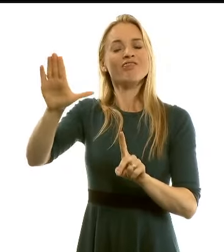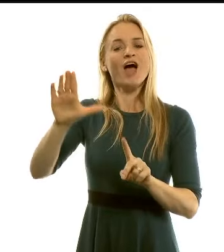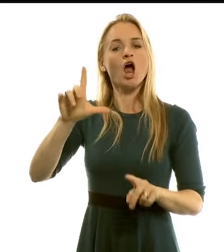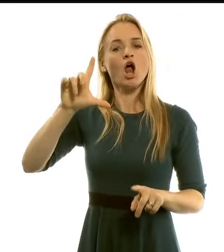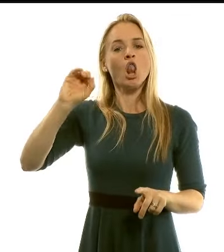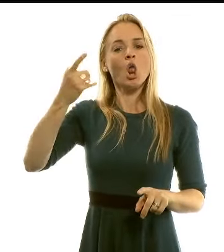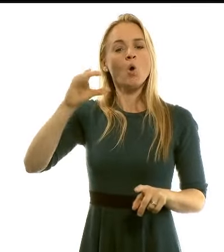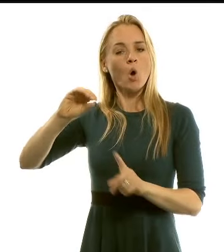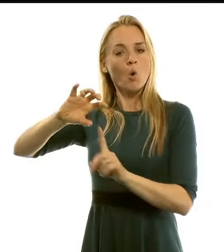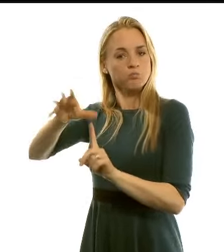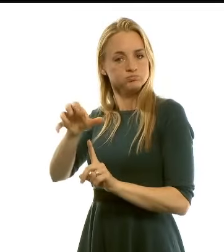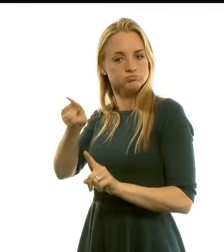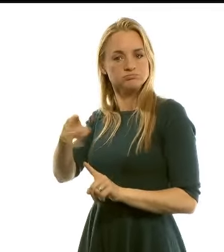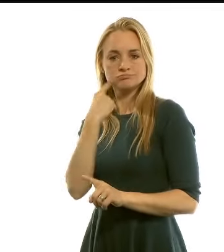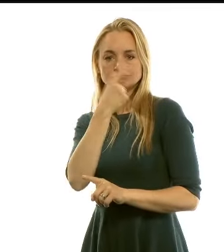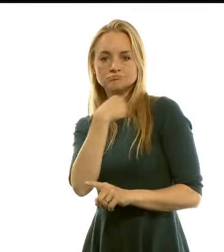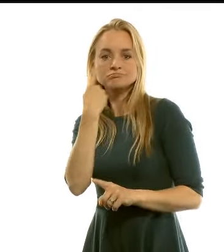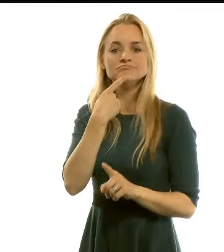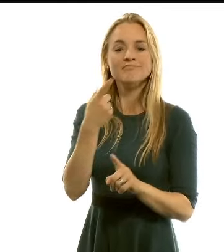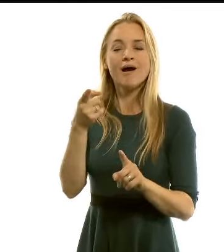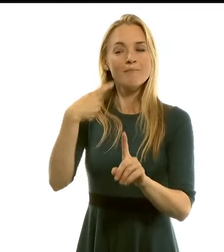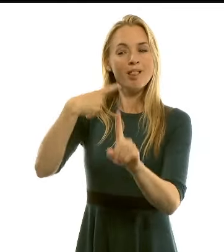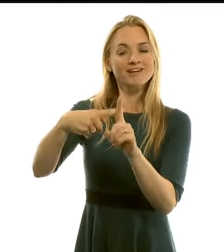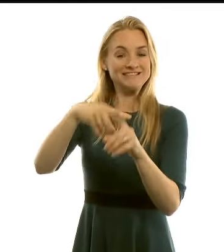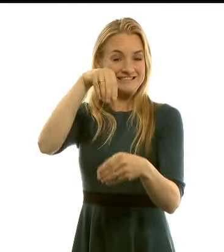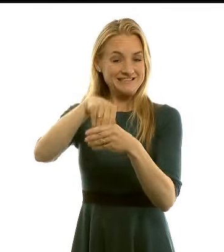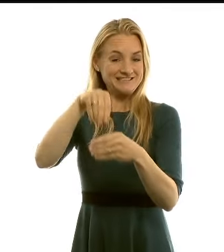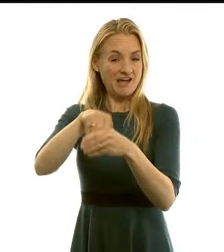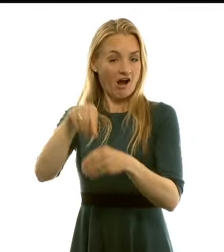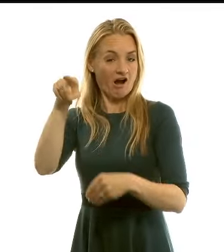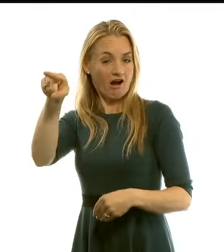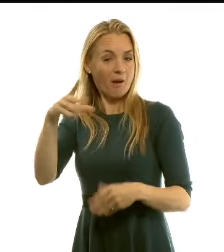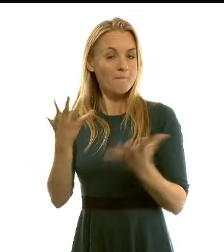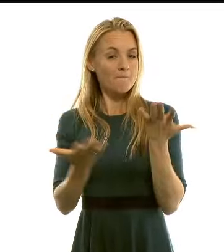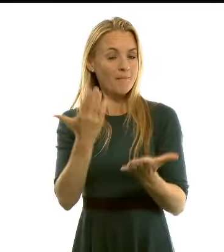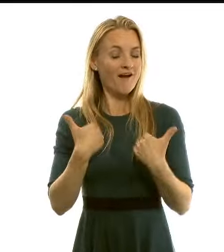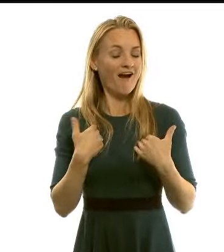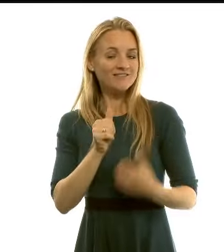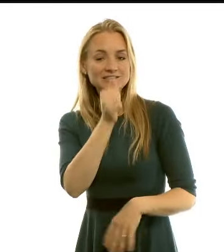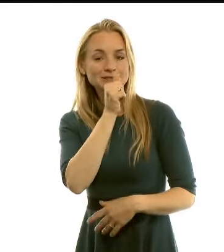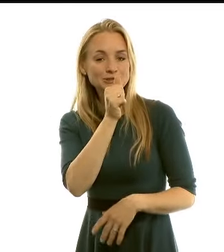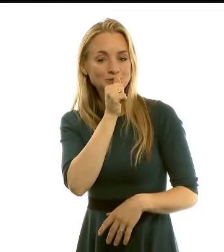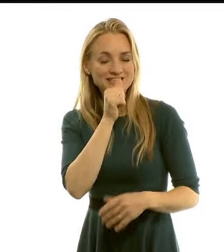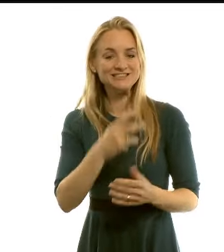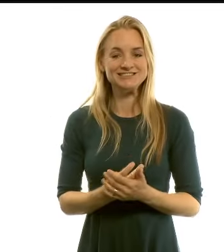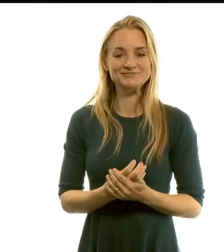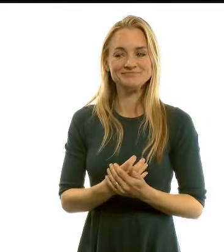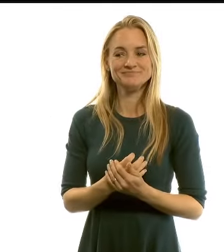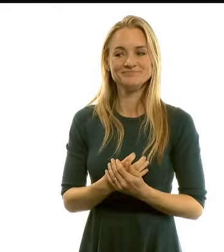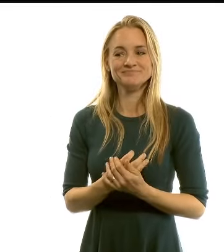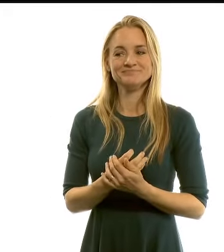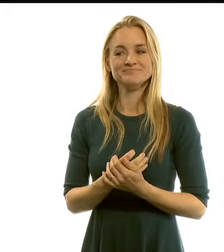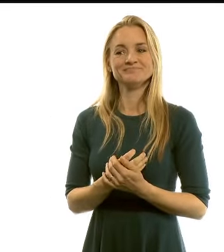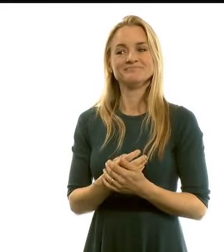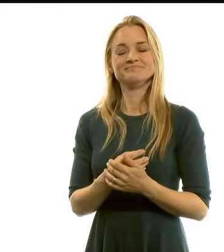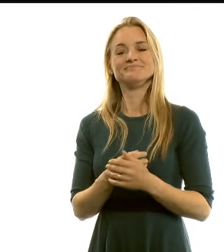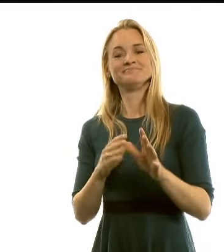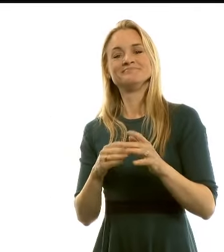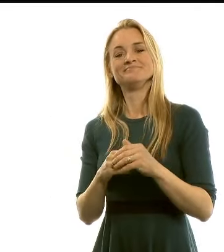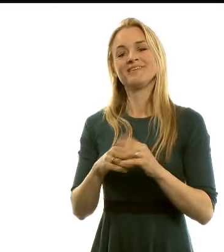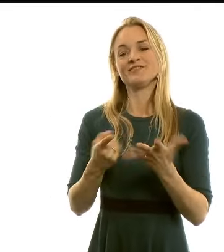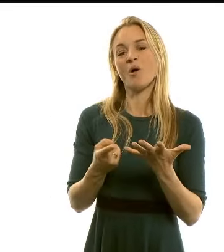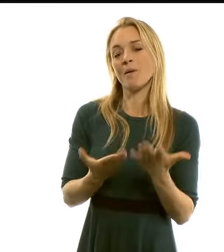little secret lurking inside this globally recognizable mouth. Will it give you building satisfaction?